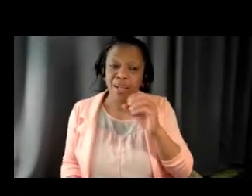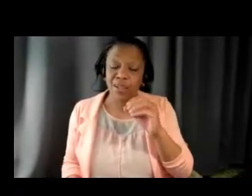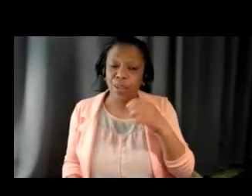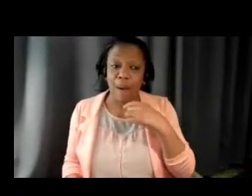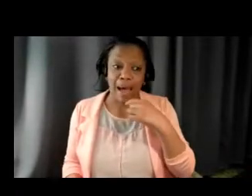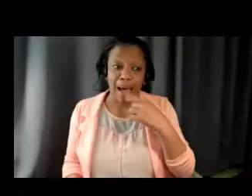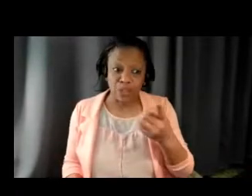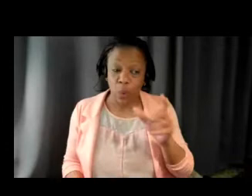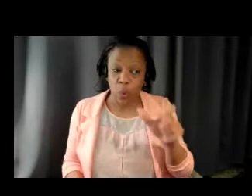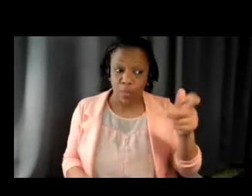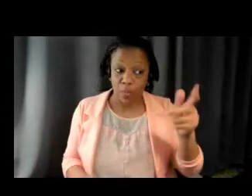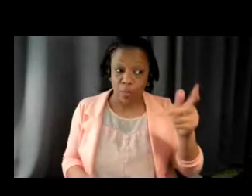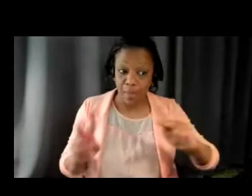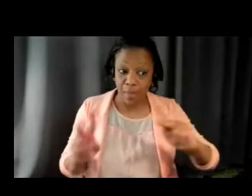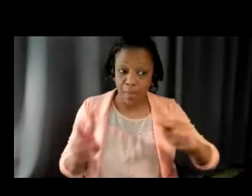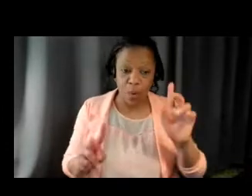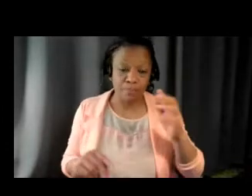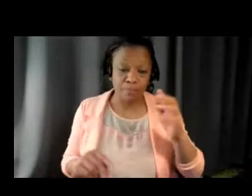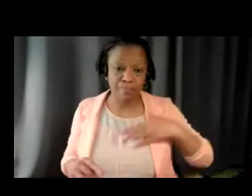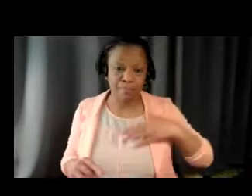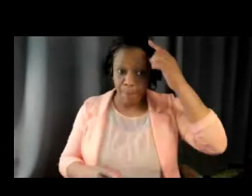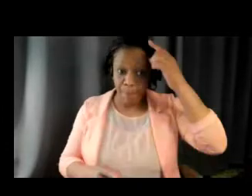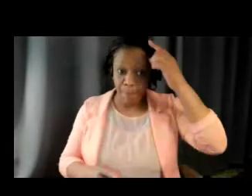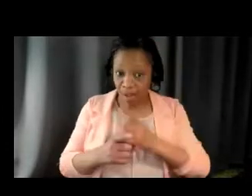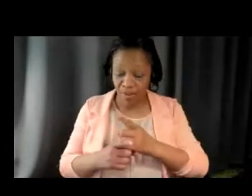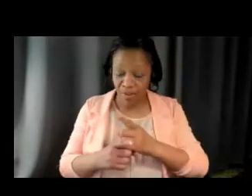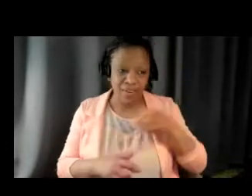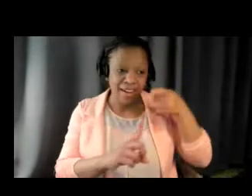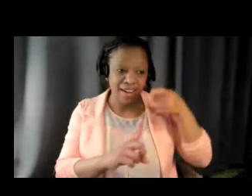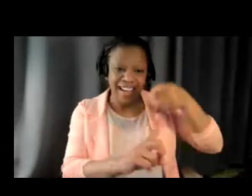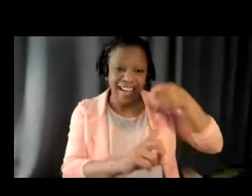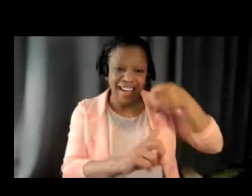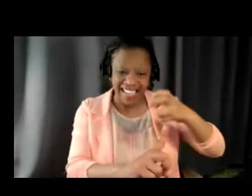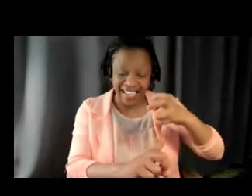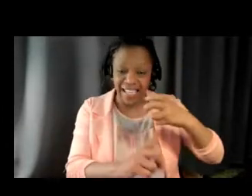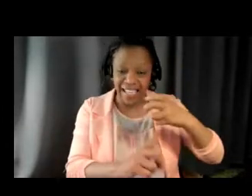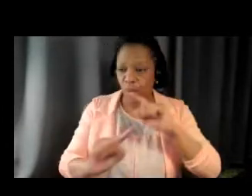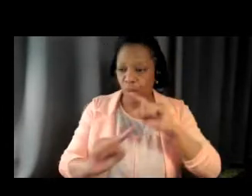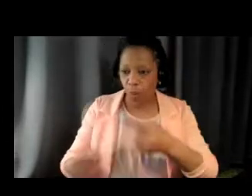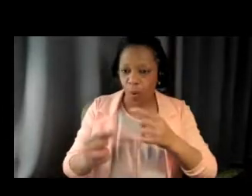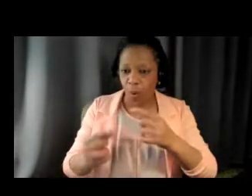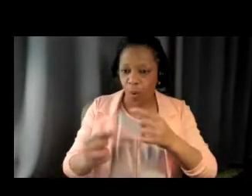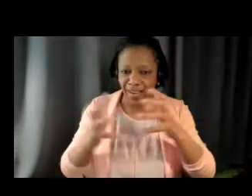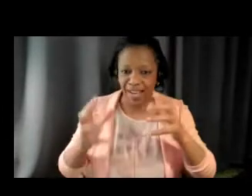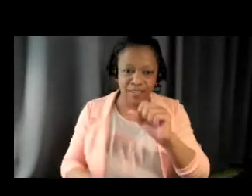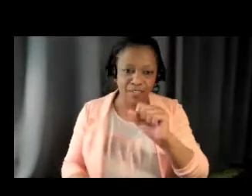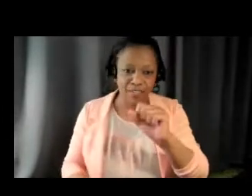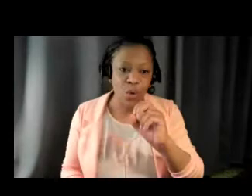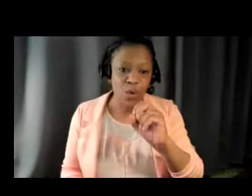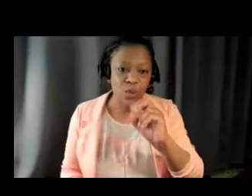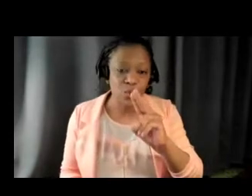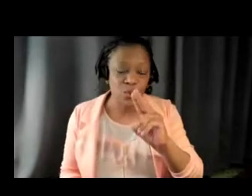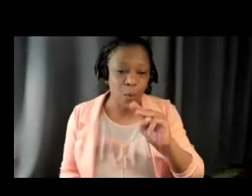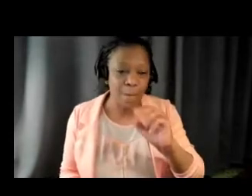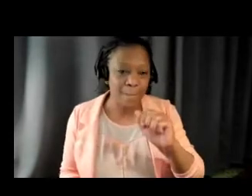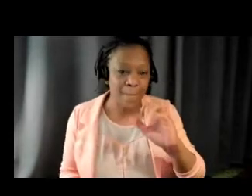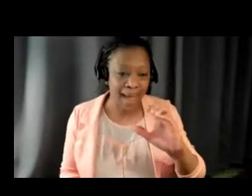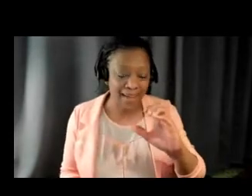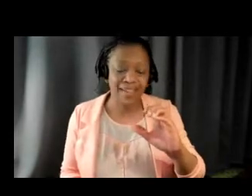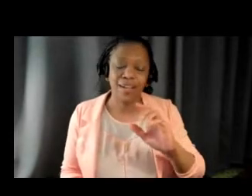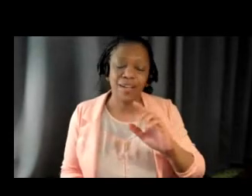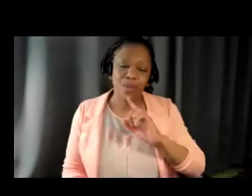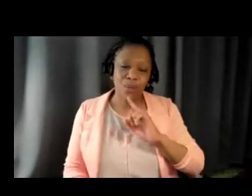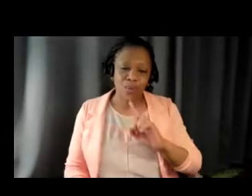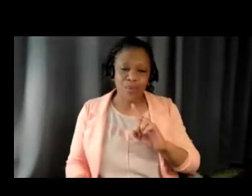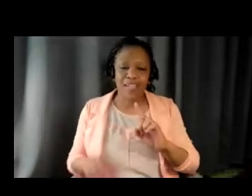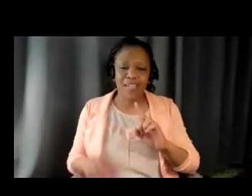So there's lots of different kind of how could you call it, like indigenous remedies. Yeah. And this is